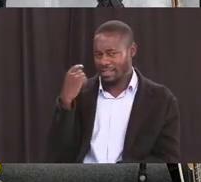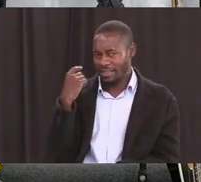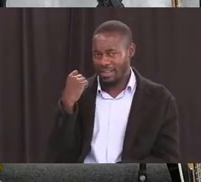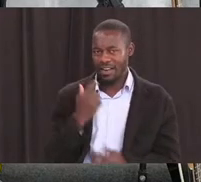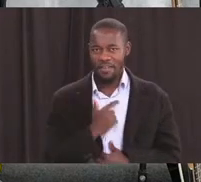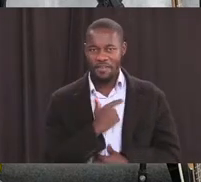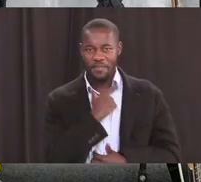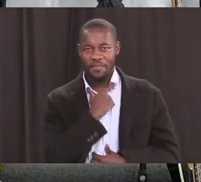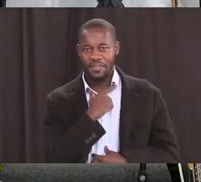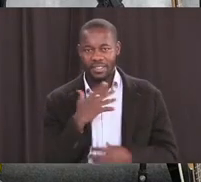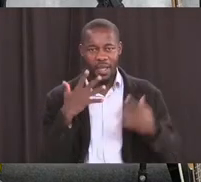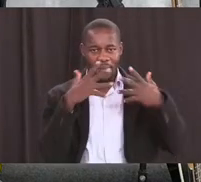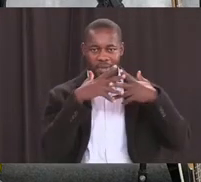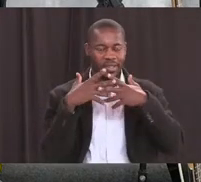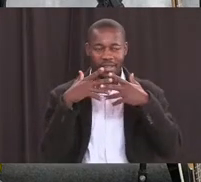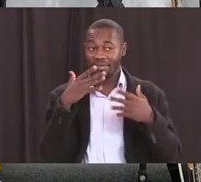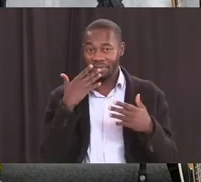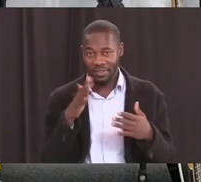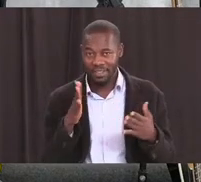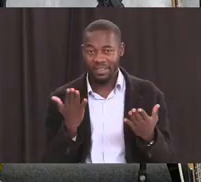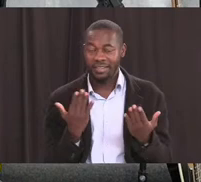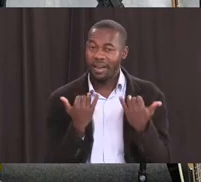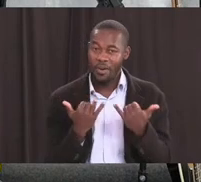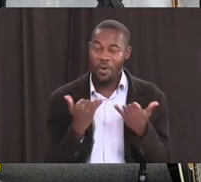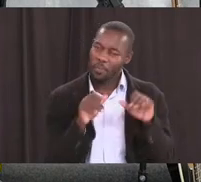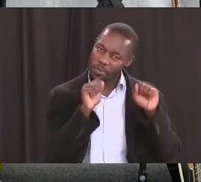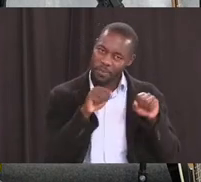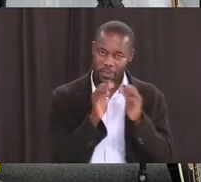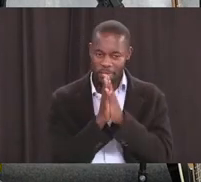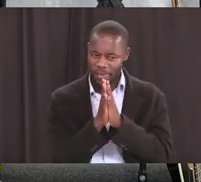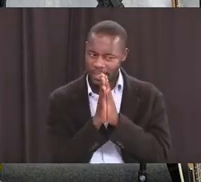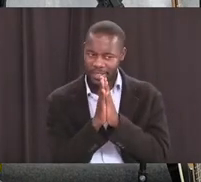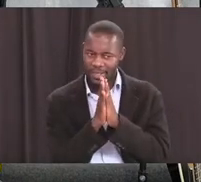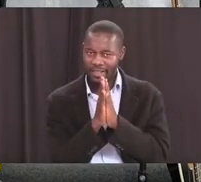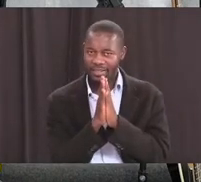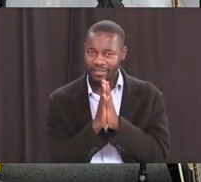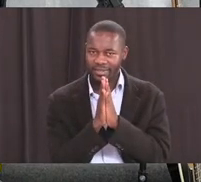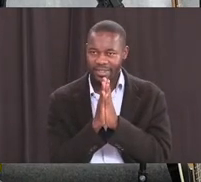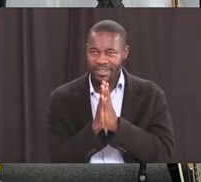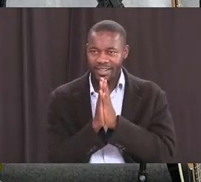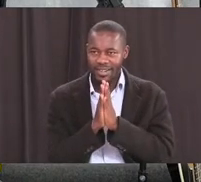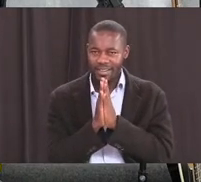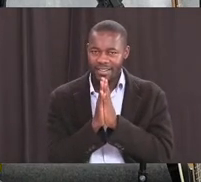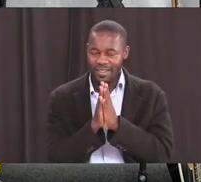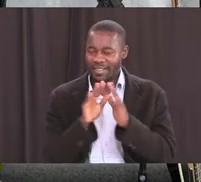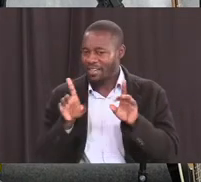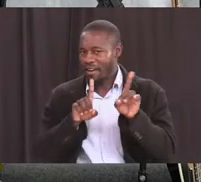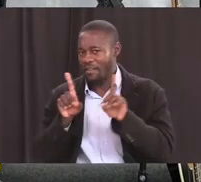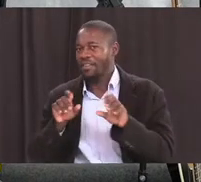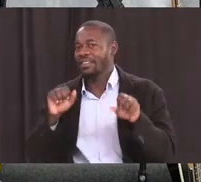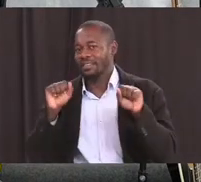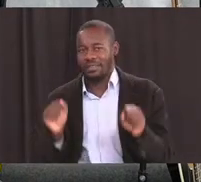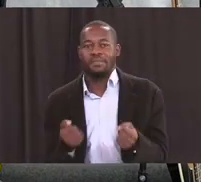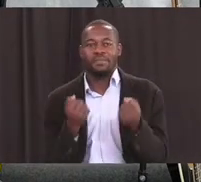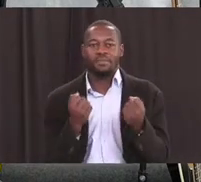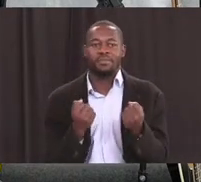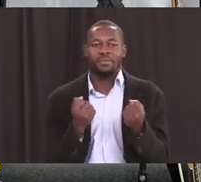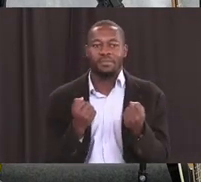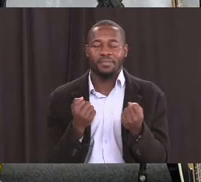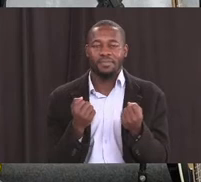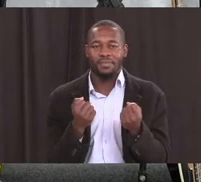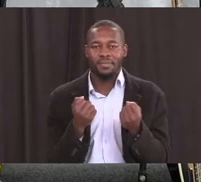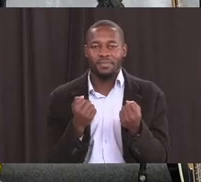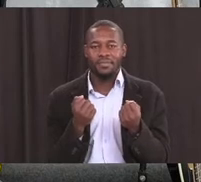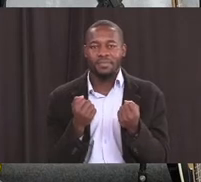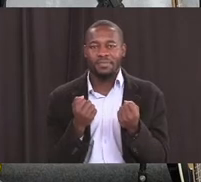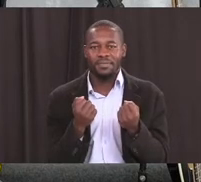to pray for Kyle. He's been in this church longer than I have been. And as you saw,